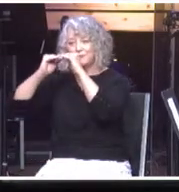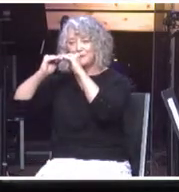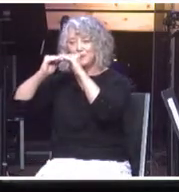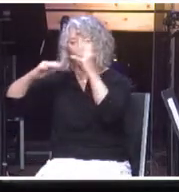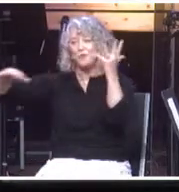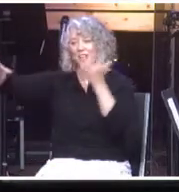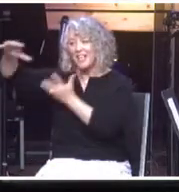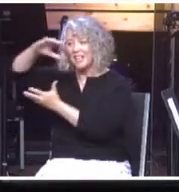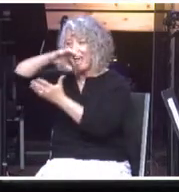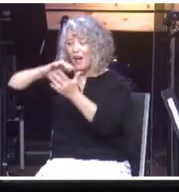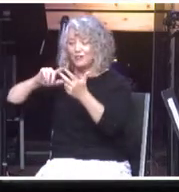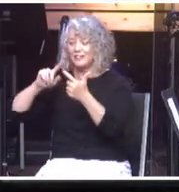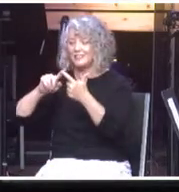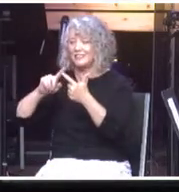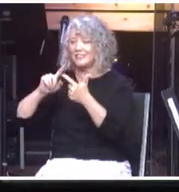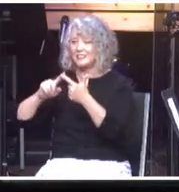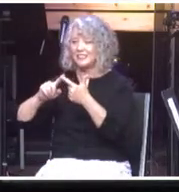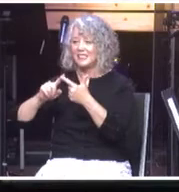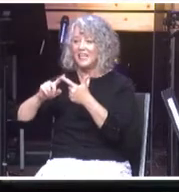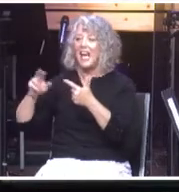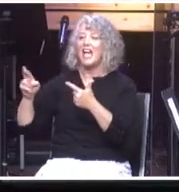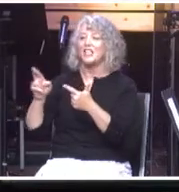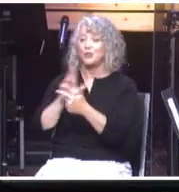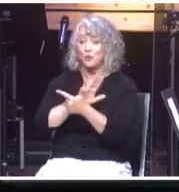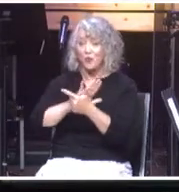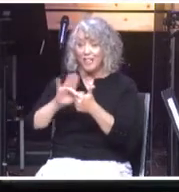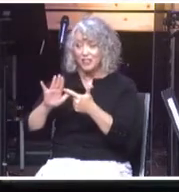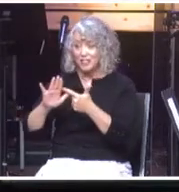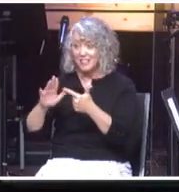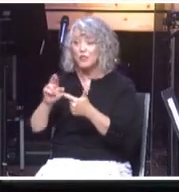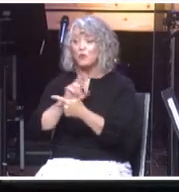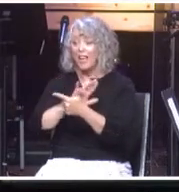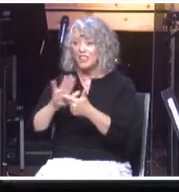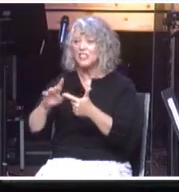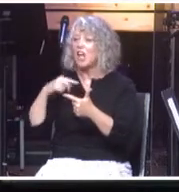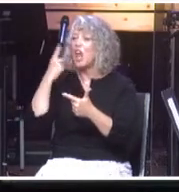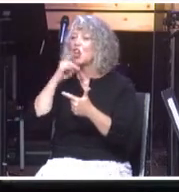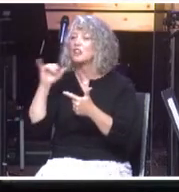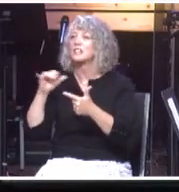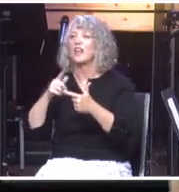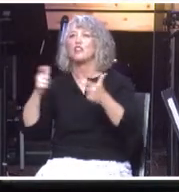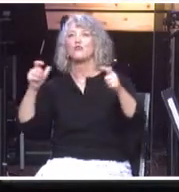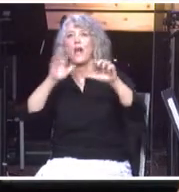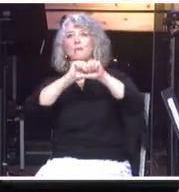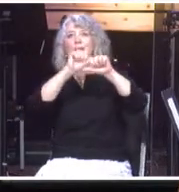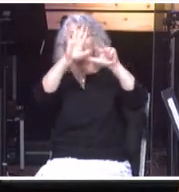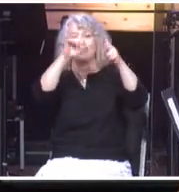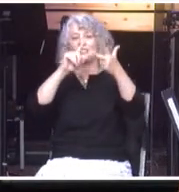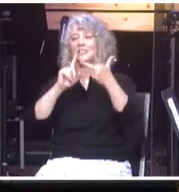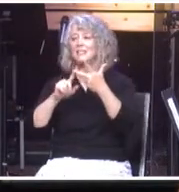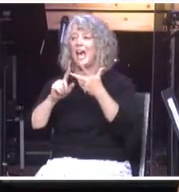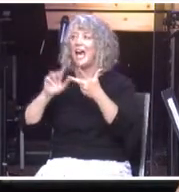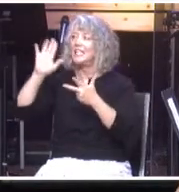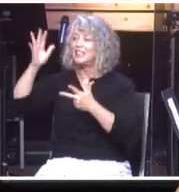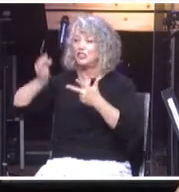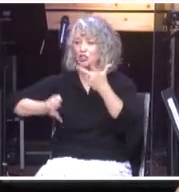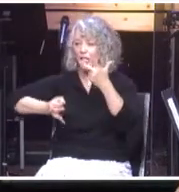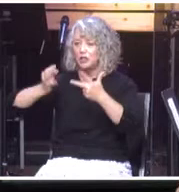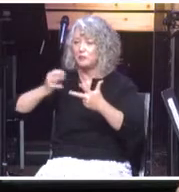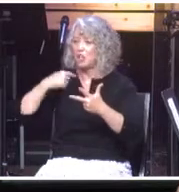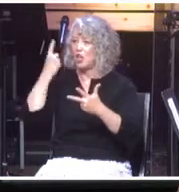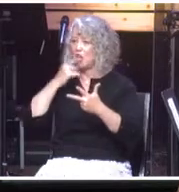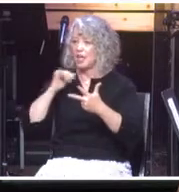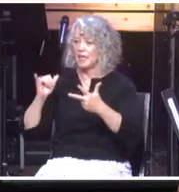His righteousness is like the great mountains, and His judgments are like the